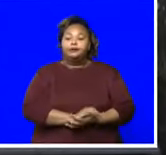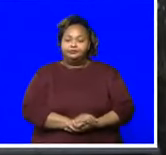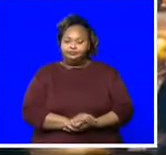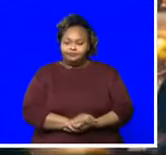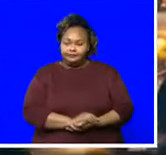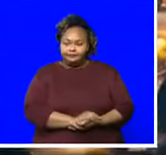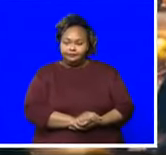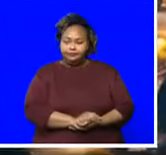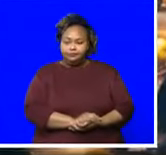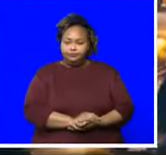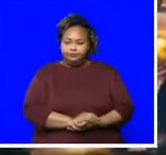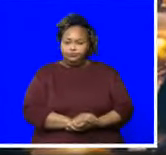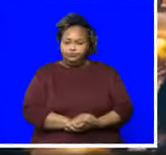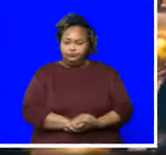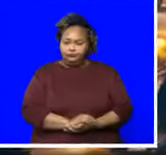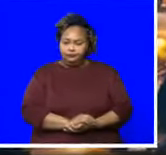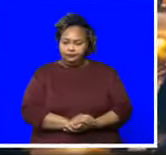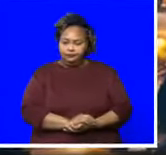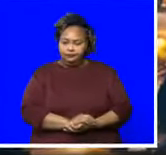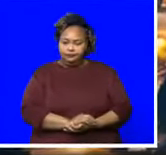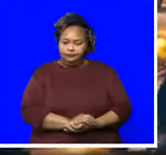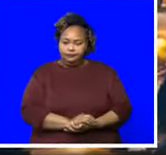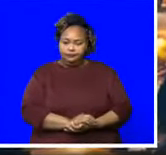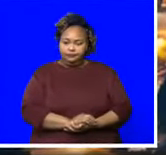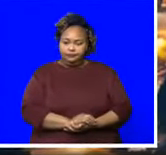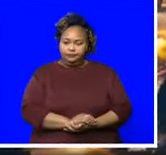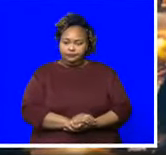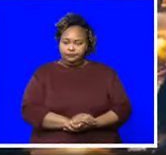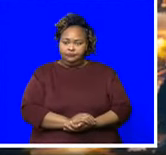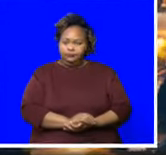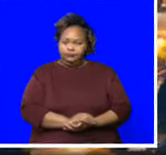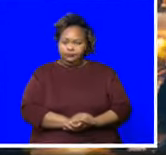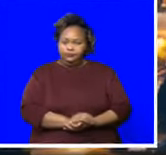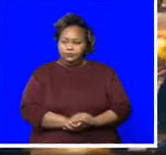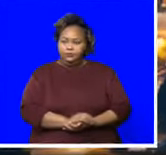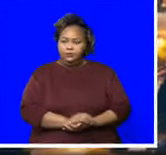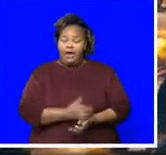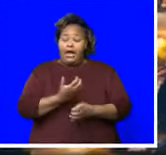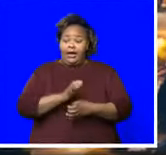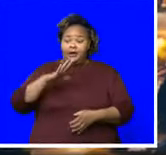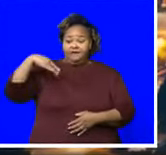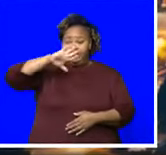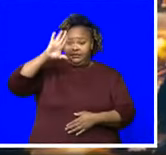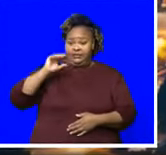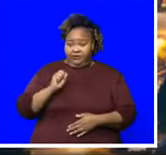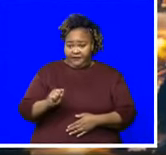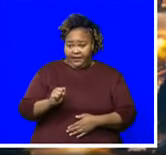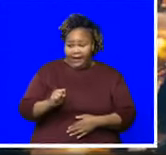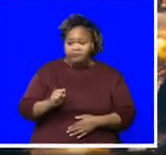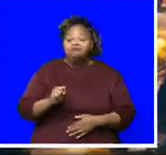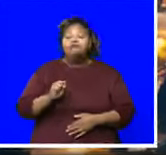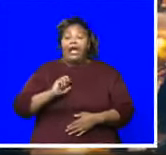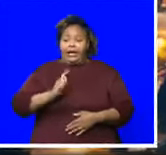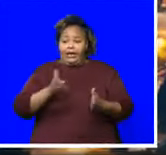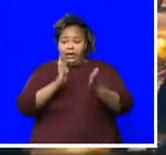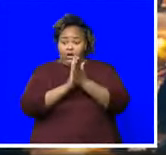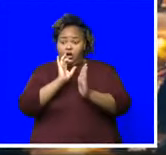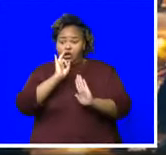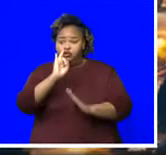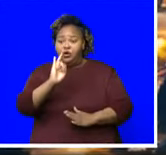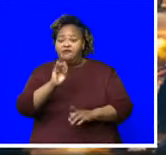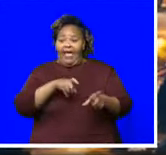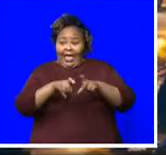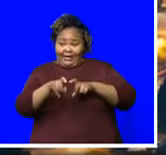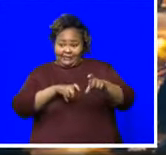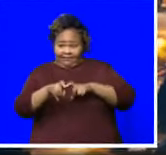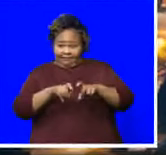Mbabane Kaliko kuhlolwa kwabantwana labendathi fundo ta matric kuleli sokutawendiwa ngaphansi kwesandla se libandla